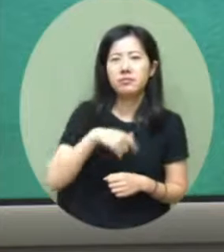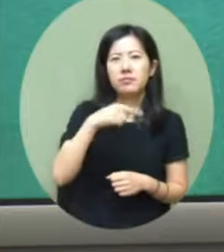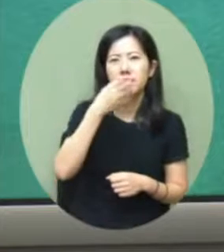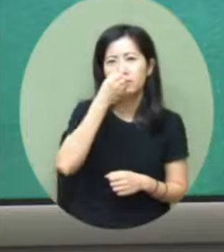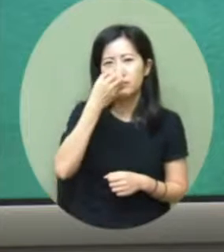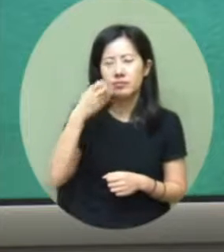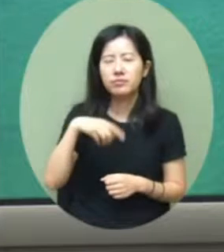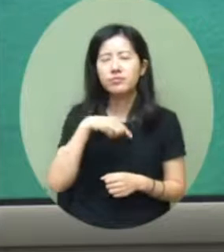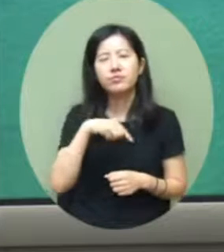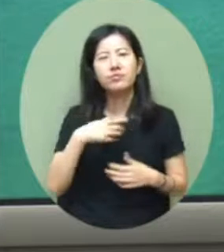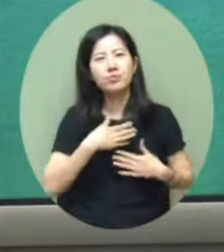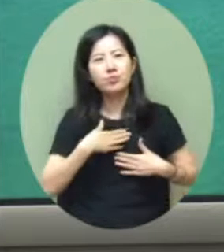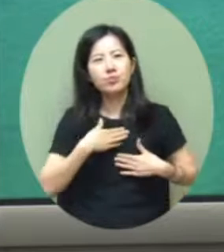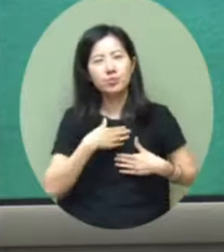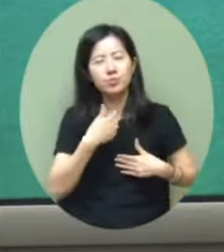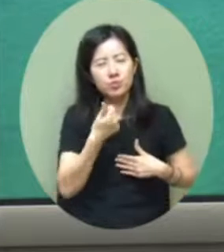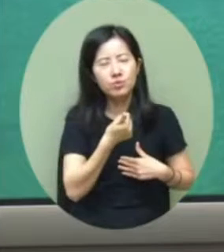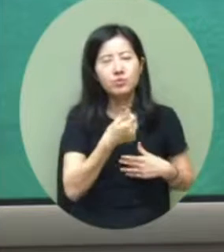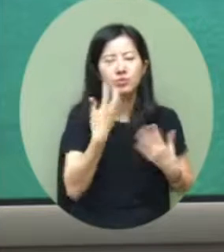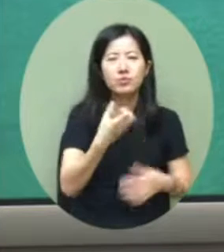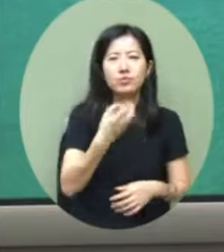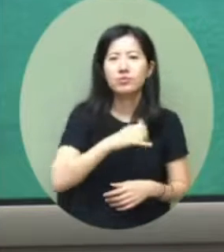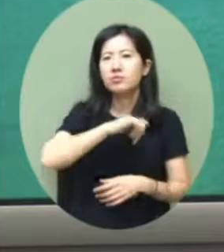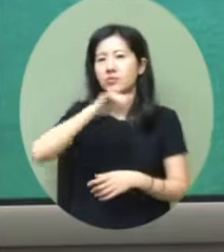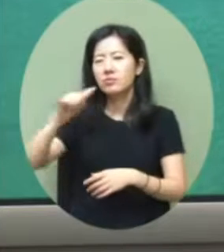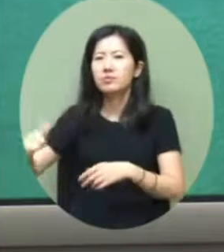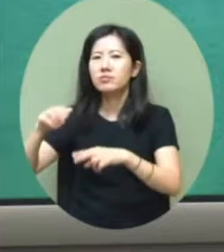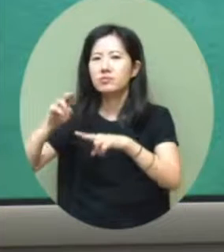and neighbors within their home cities.